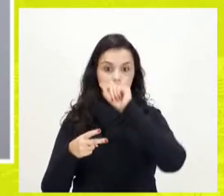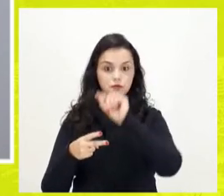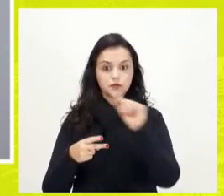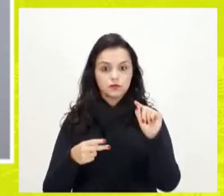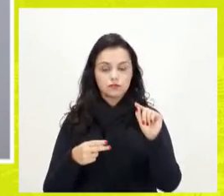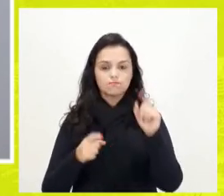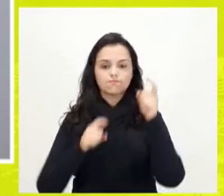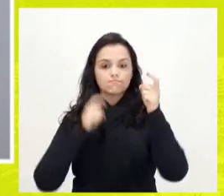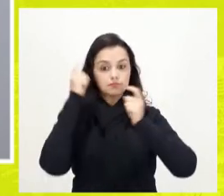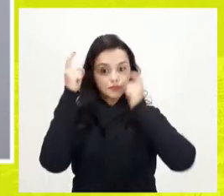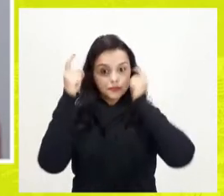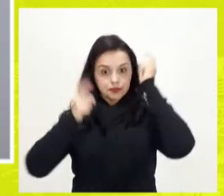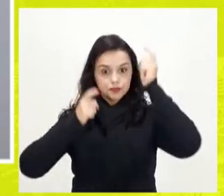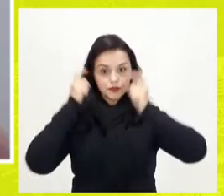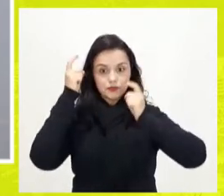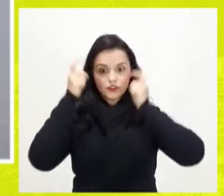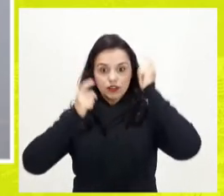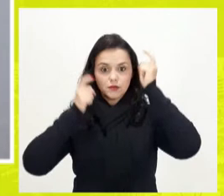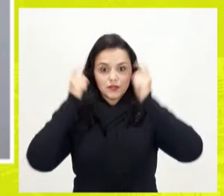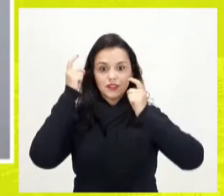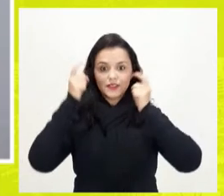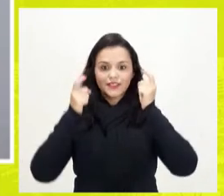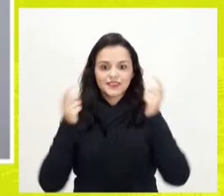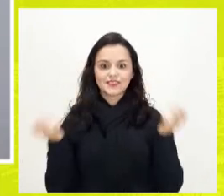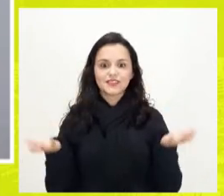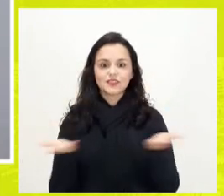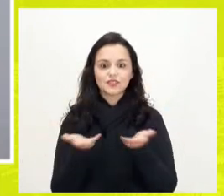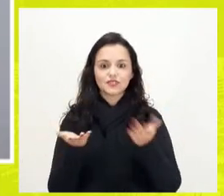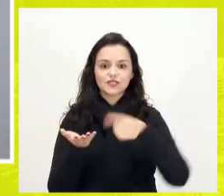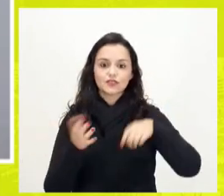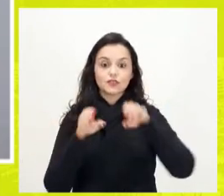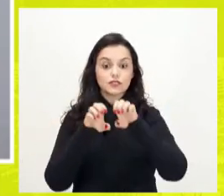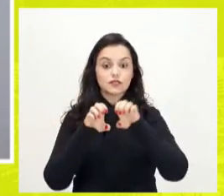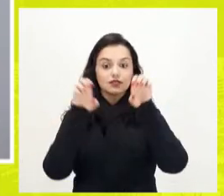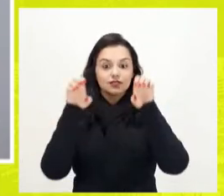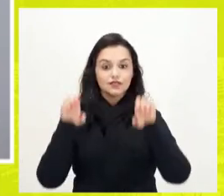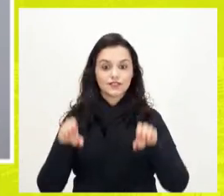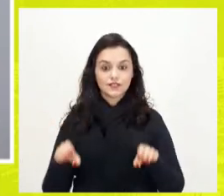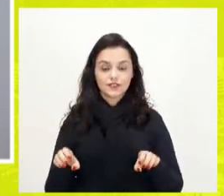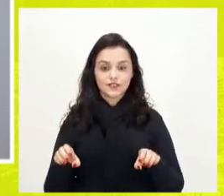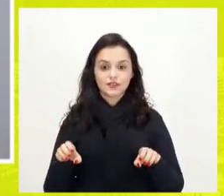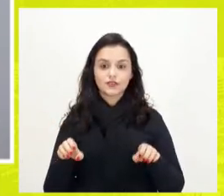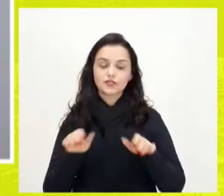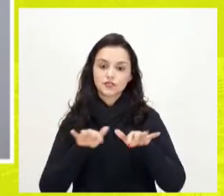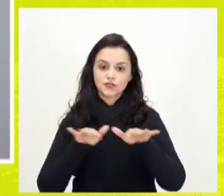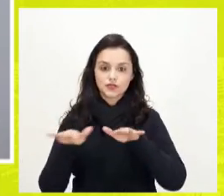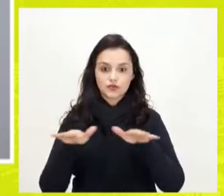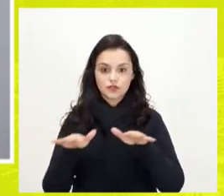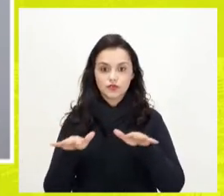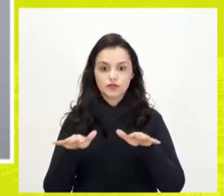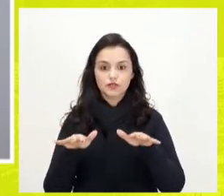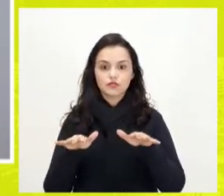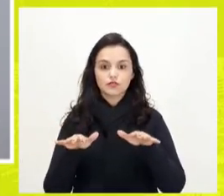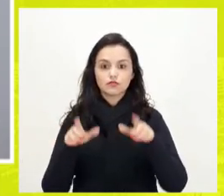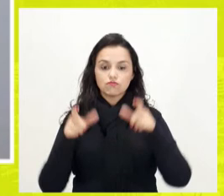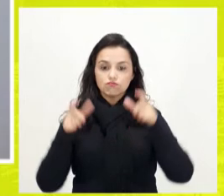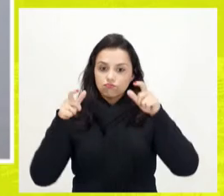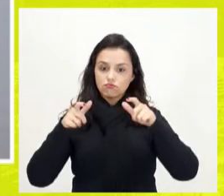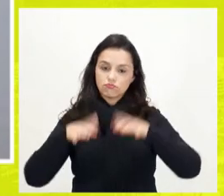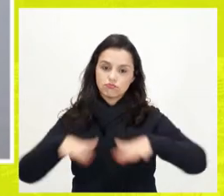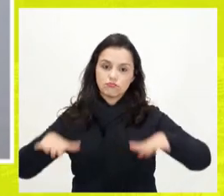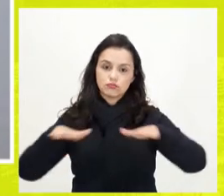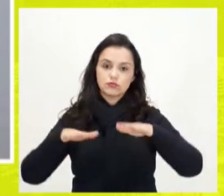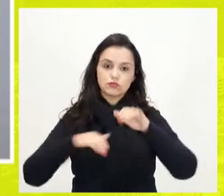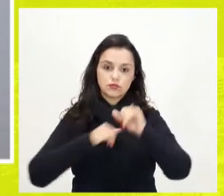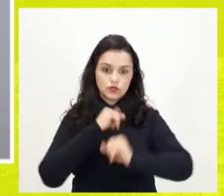trend sorry it's very concerning that we have a misinformation flow within